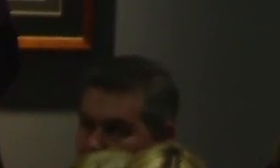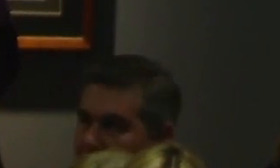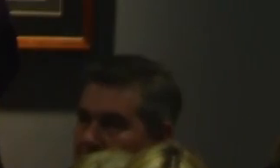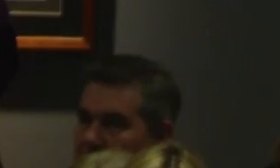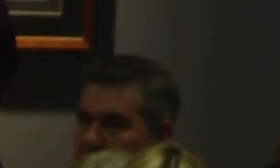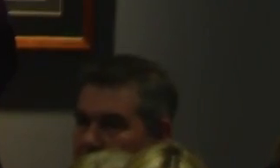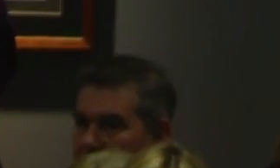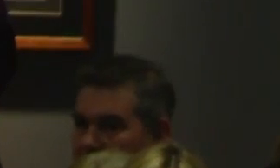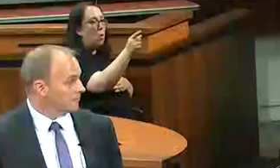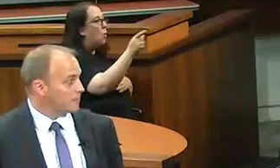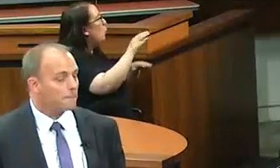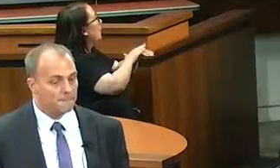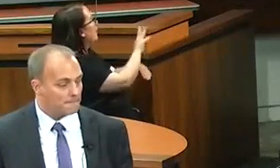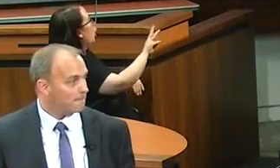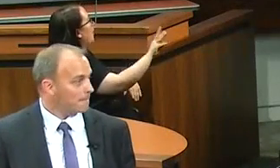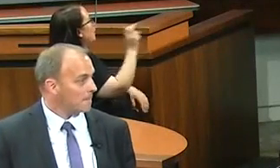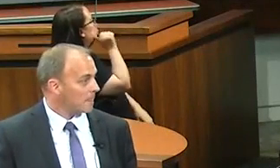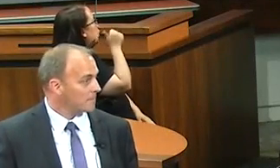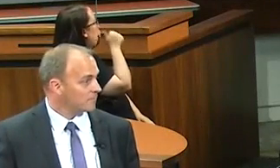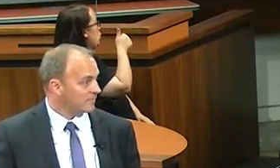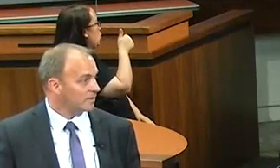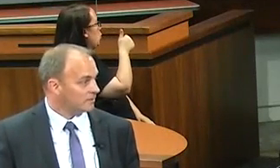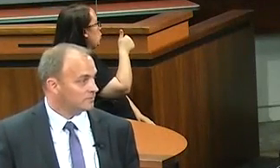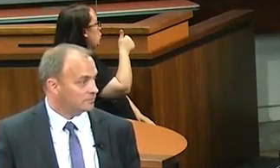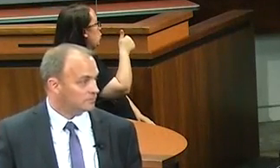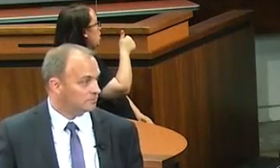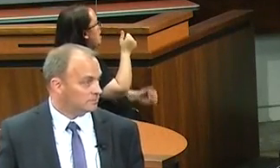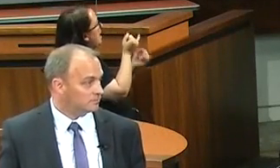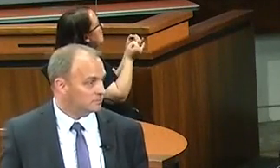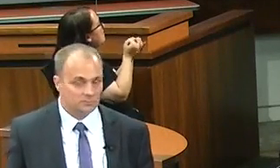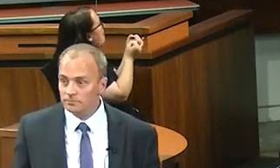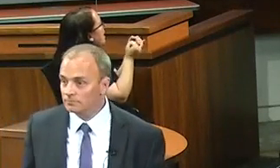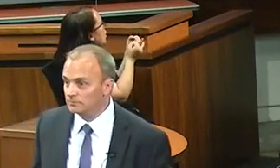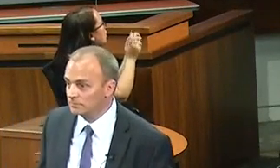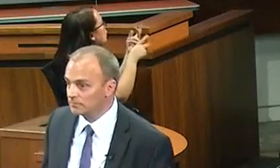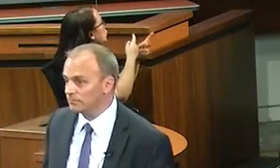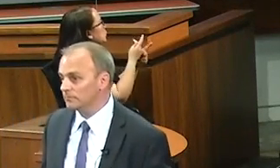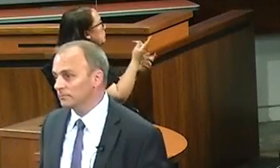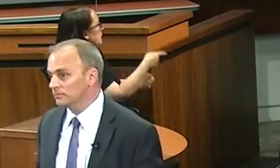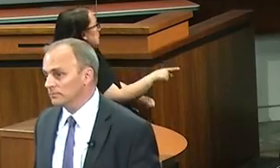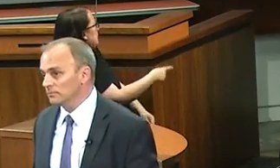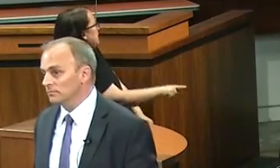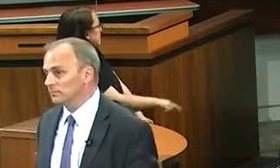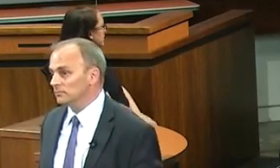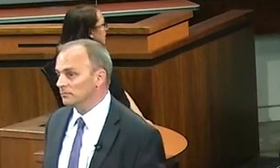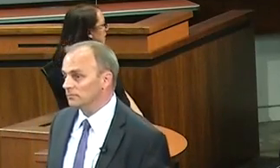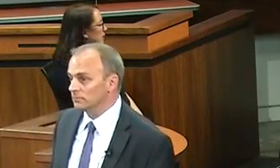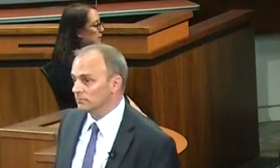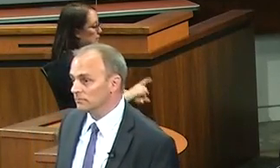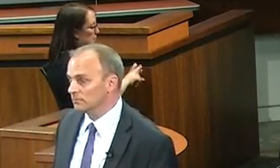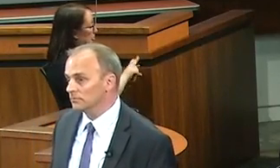Presentation's going online tomorrow, and then we'll have the final written study within the next week. Excellent. I appreciate that. Next,